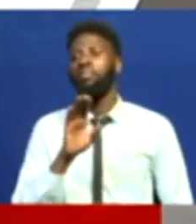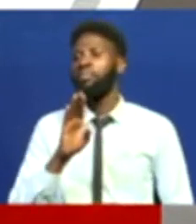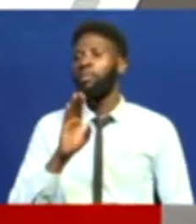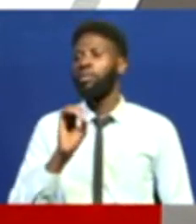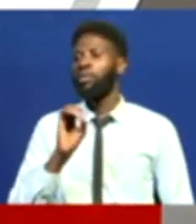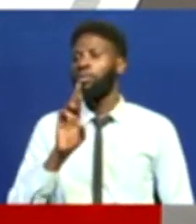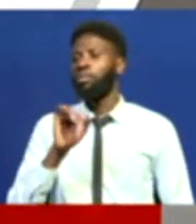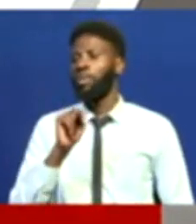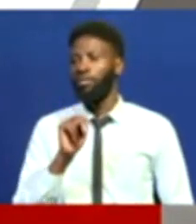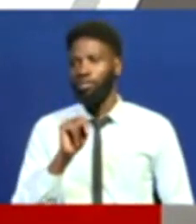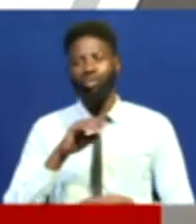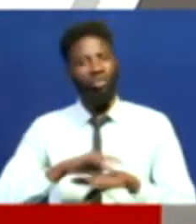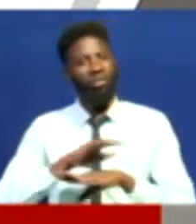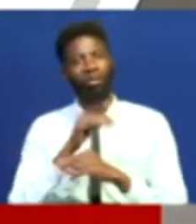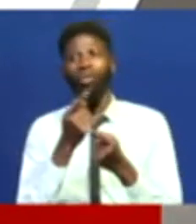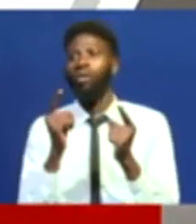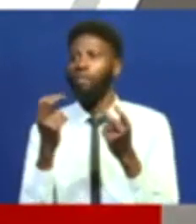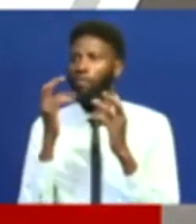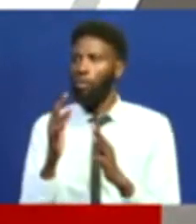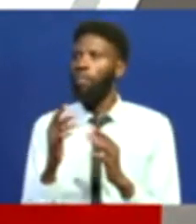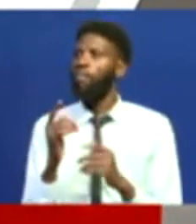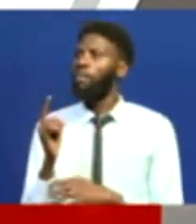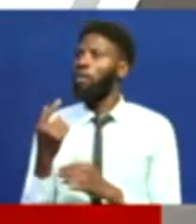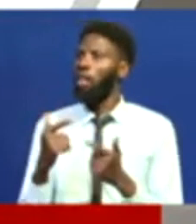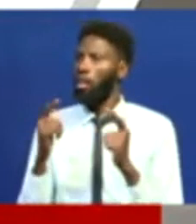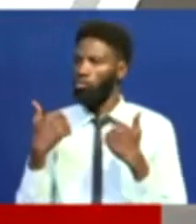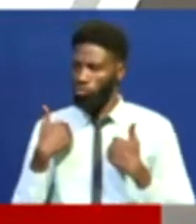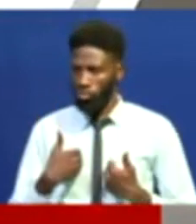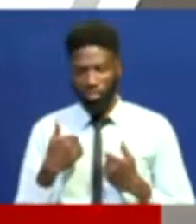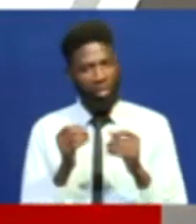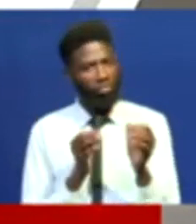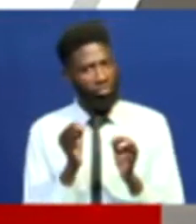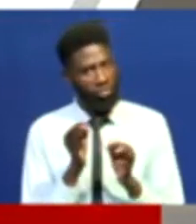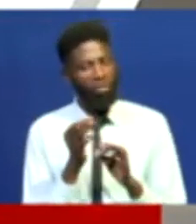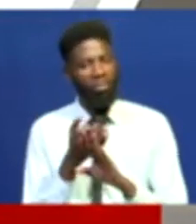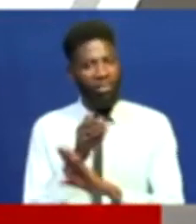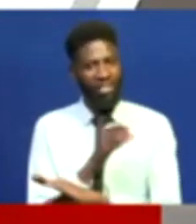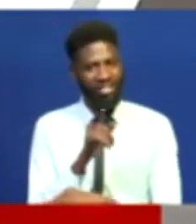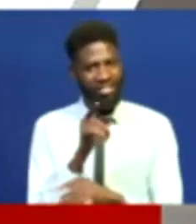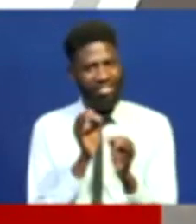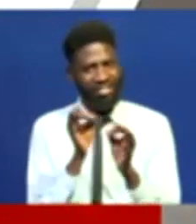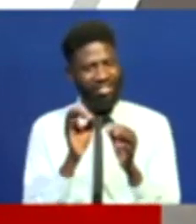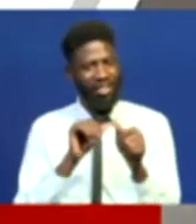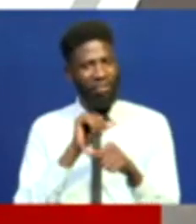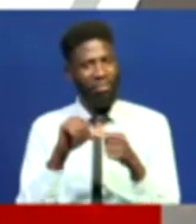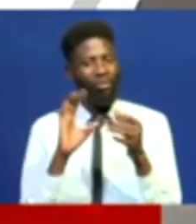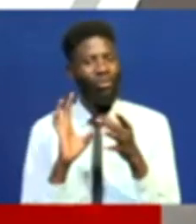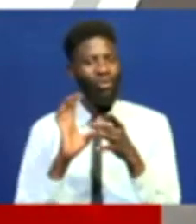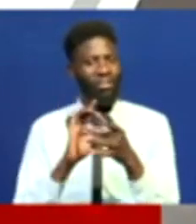Maybe first, you allow me to take a step back before I speak to the Connected Summit.